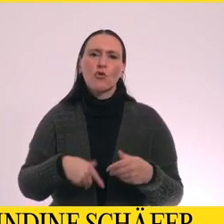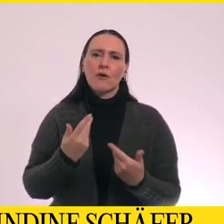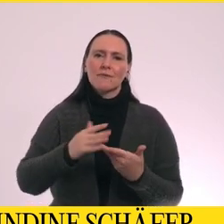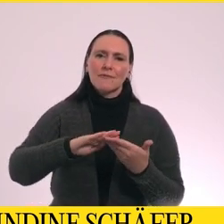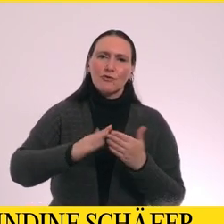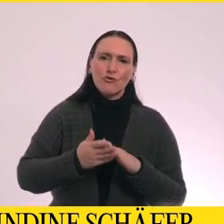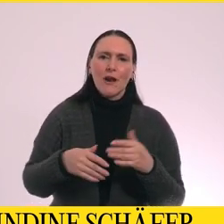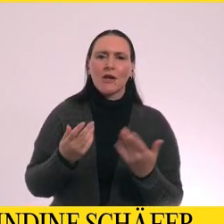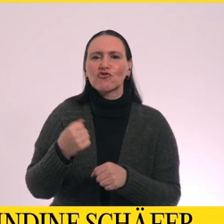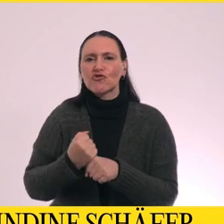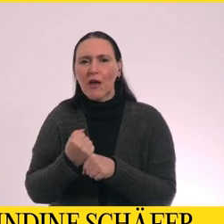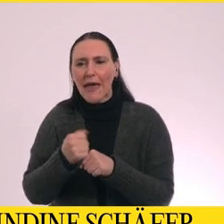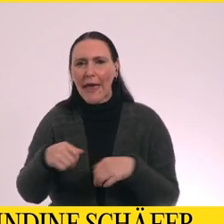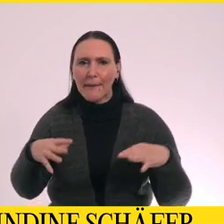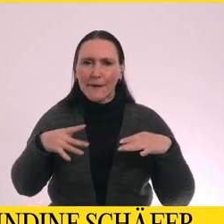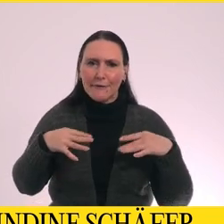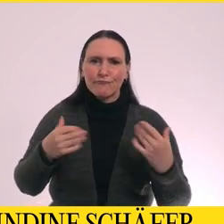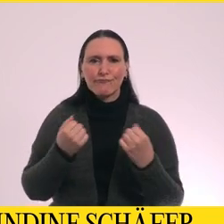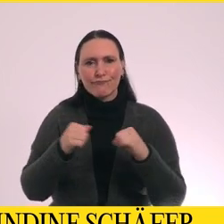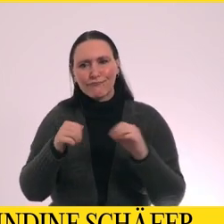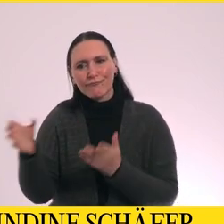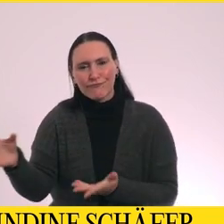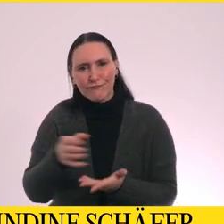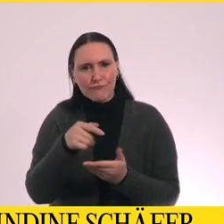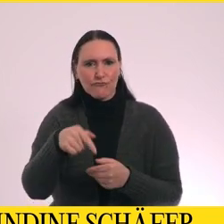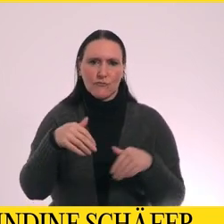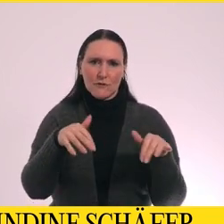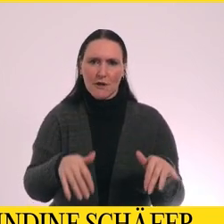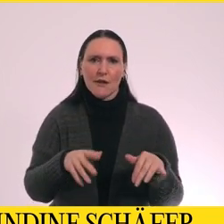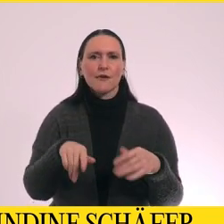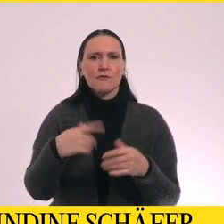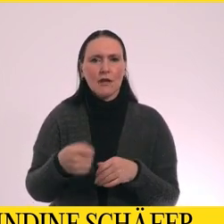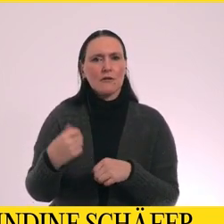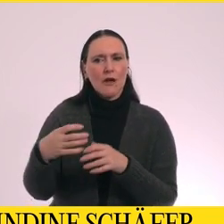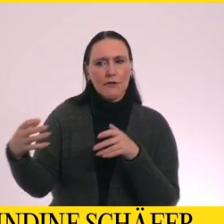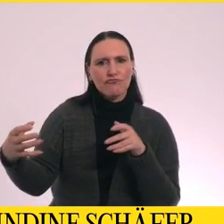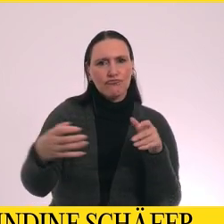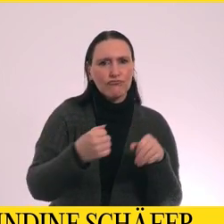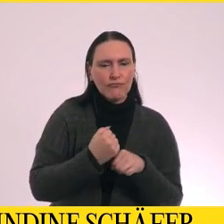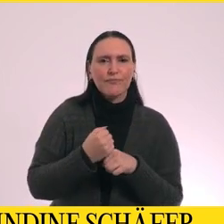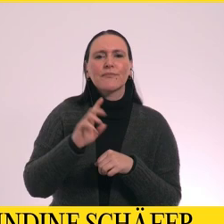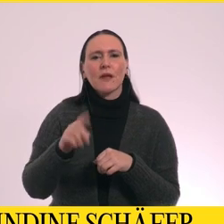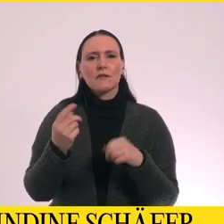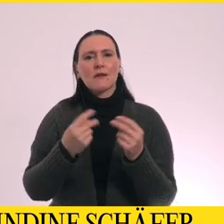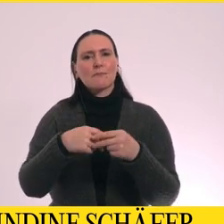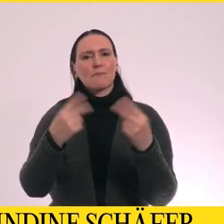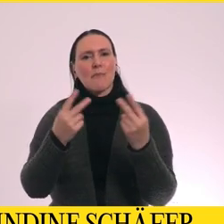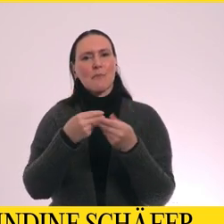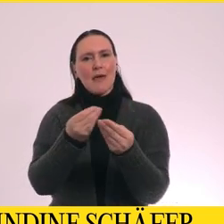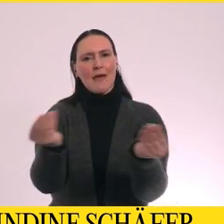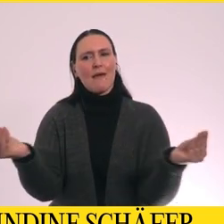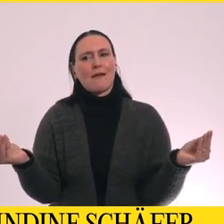with marginalized communities that are lacking an equal access to the public sphere, such as